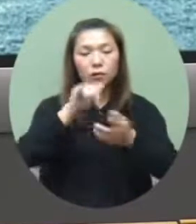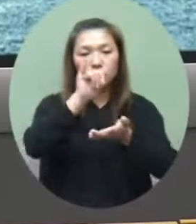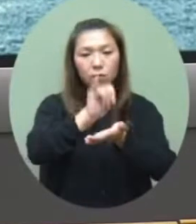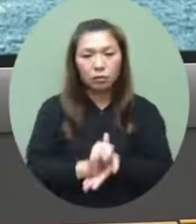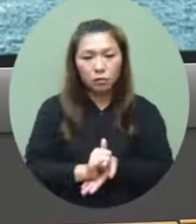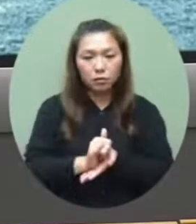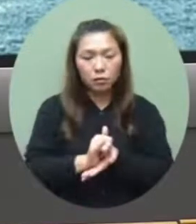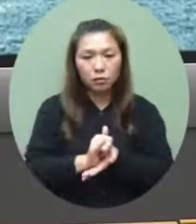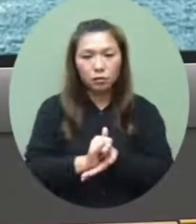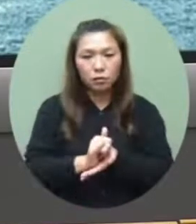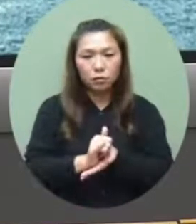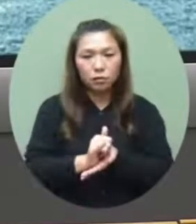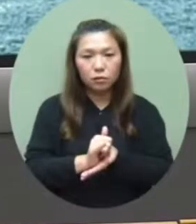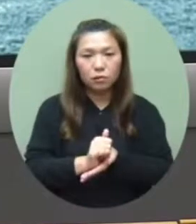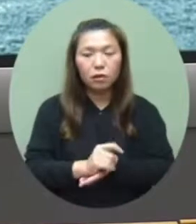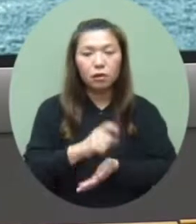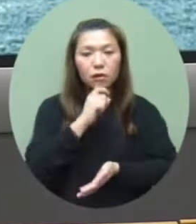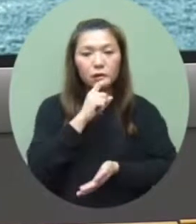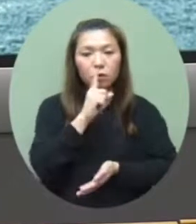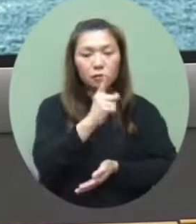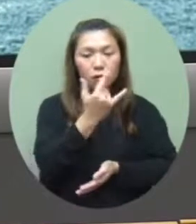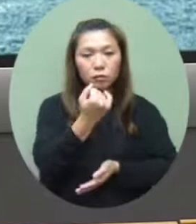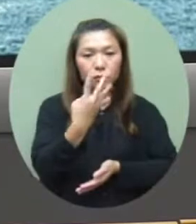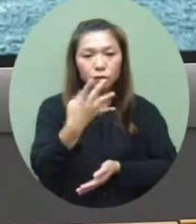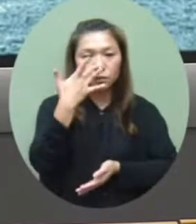1,553 patients in our facilities.